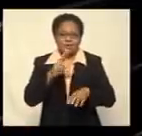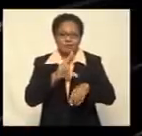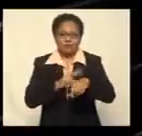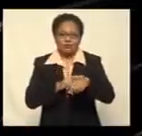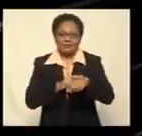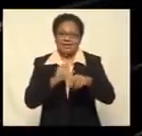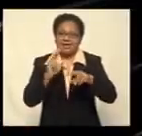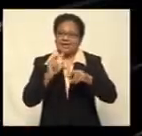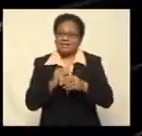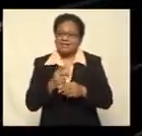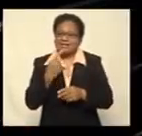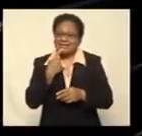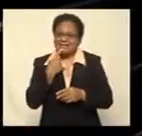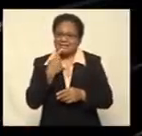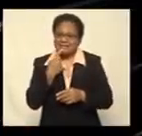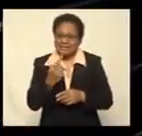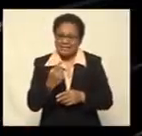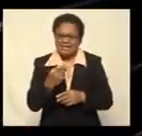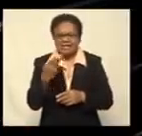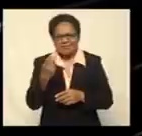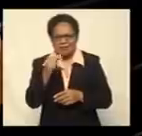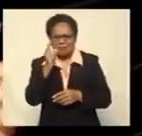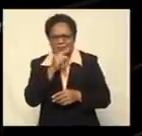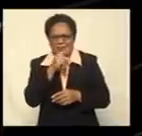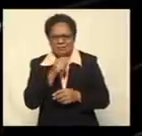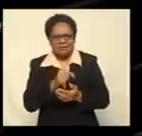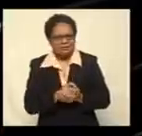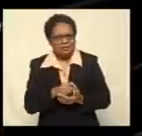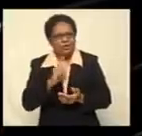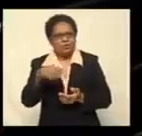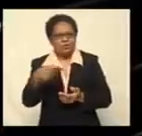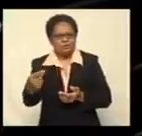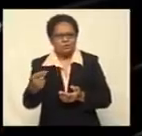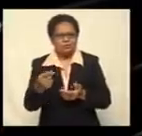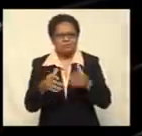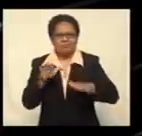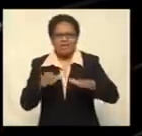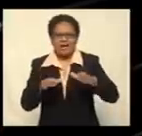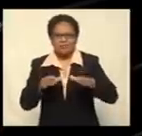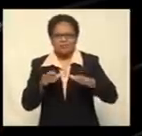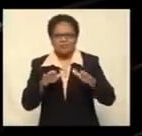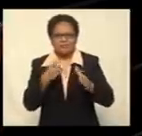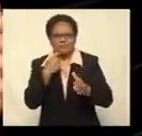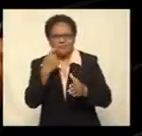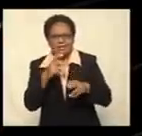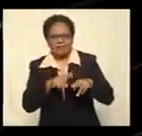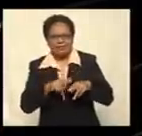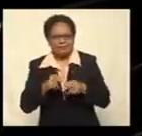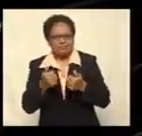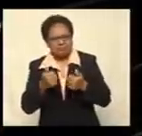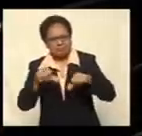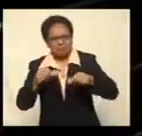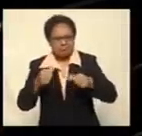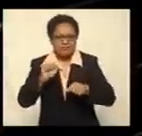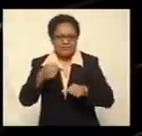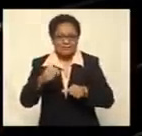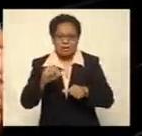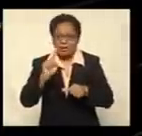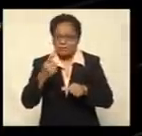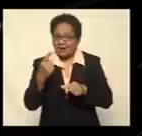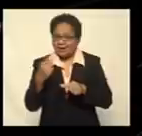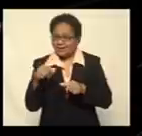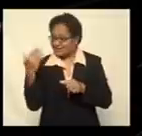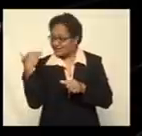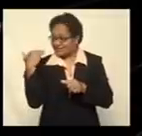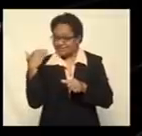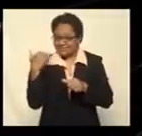was some skepticism regarding some questions about the KareFiji app, but the recent success